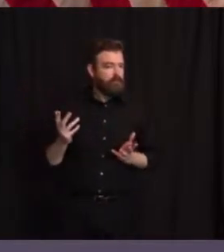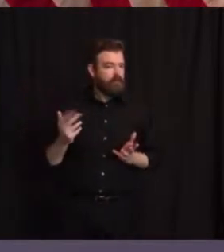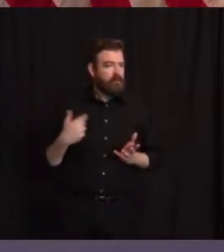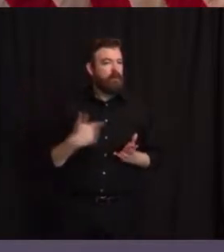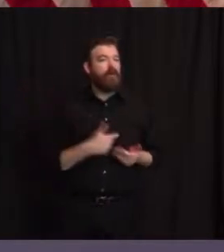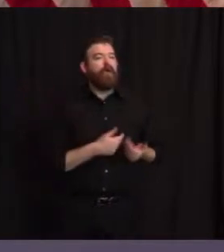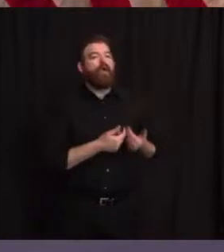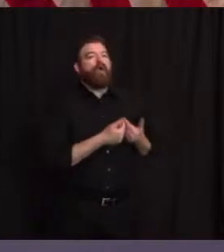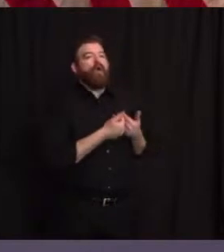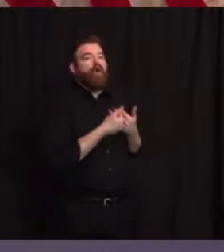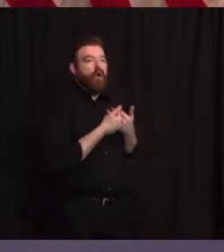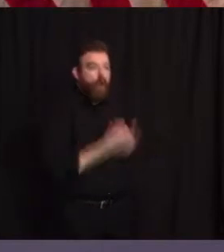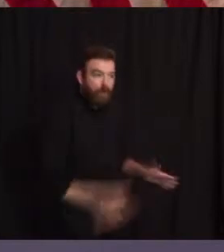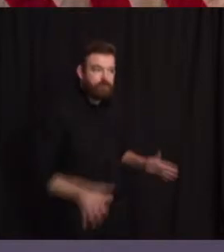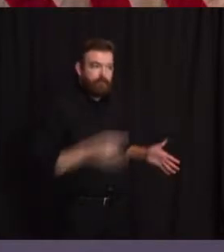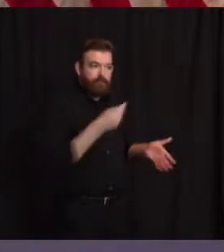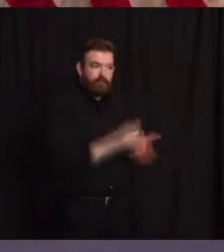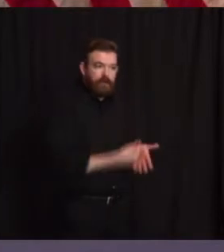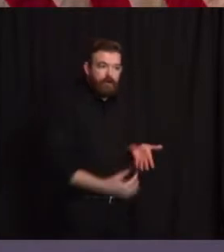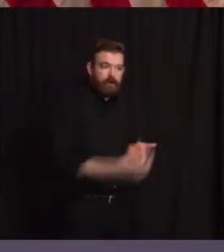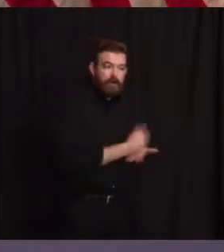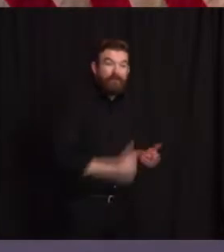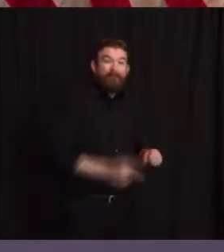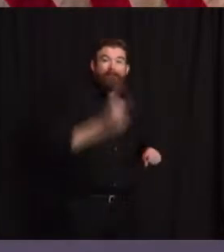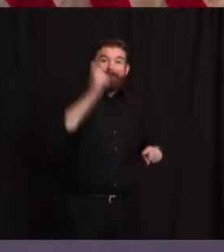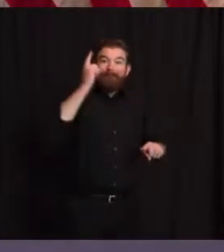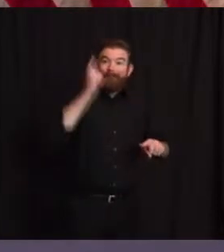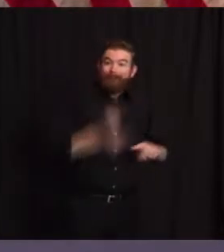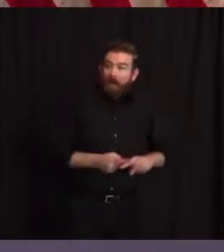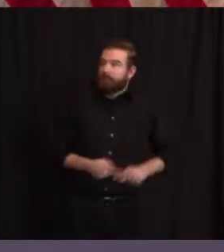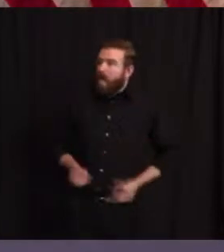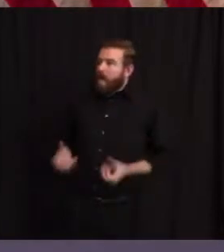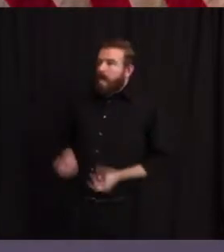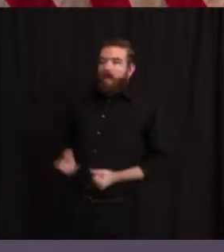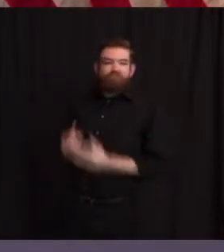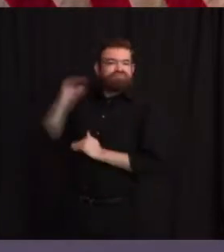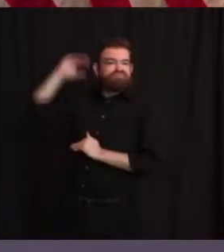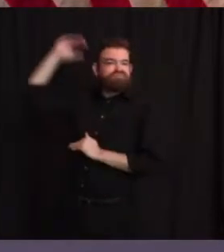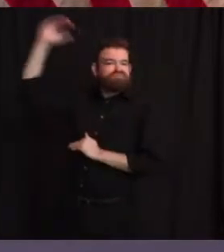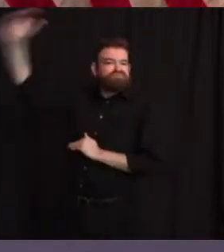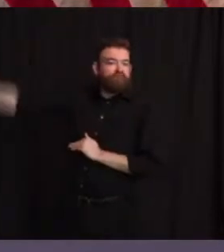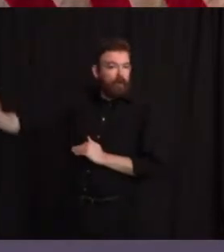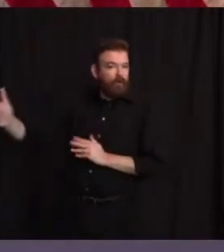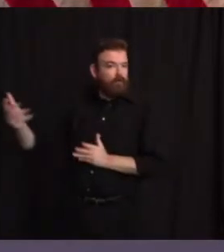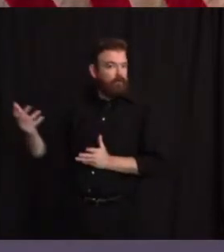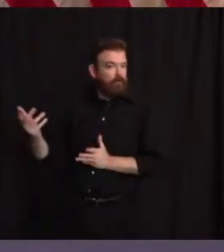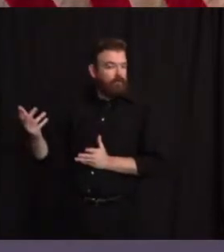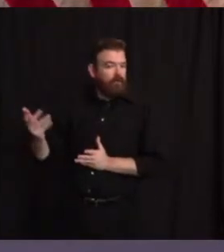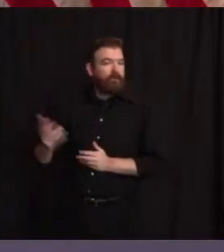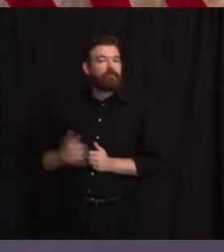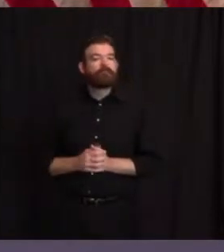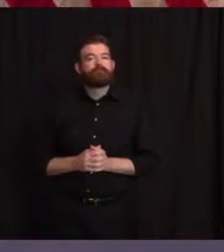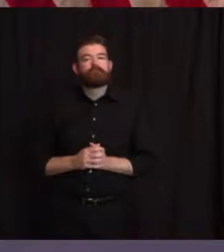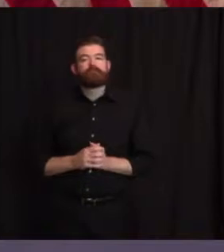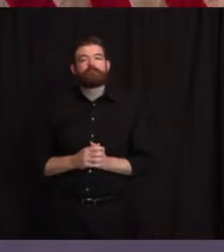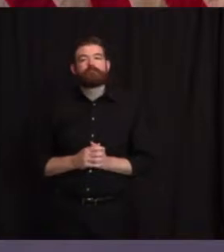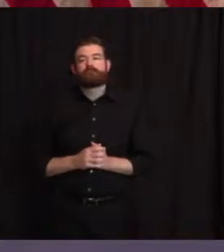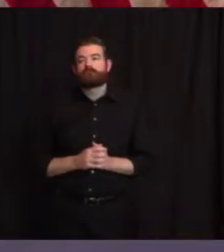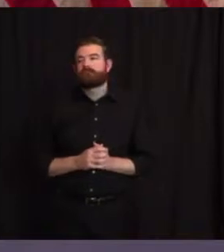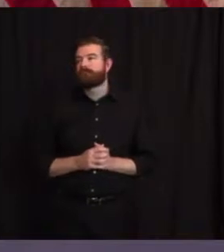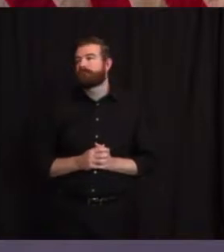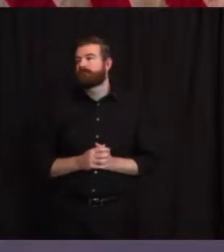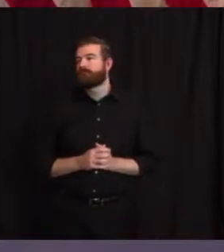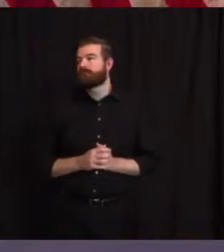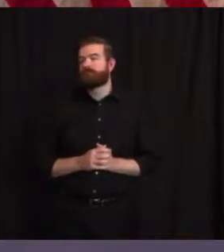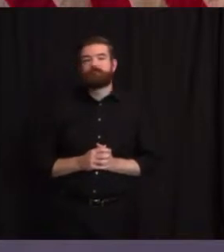revenues. And by the way, that's only through June 30th of next year. I'm good. I'm still going to answer you here. Thank you. Liz makes the decision